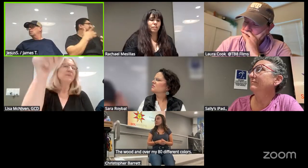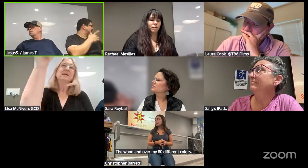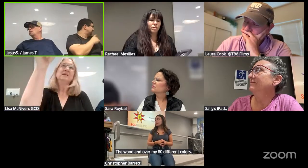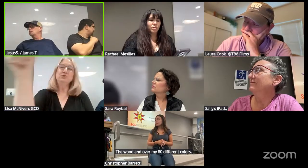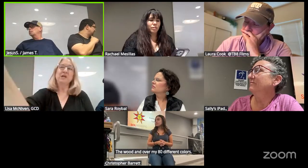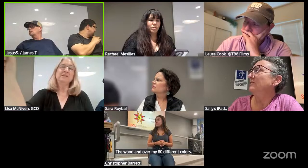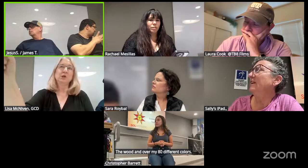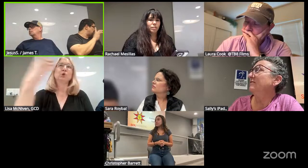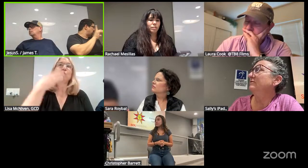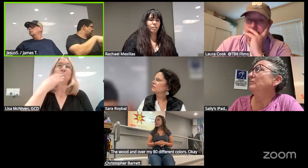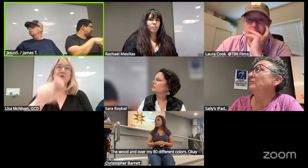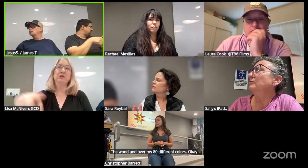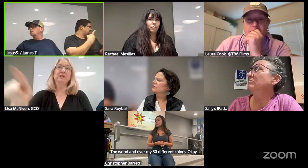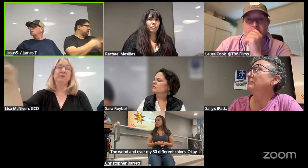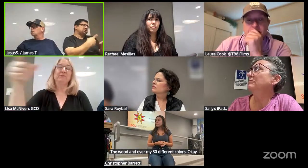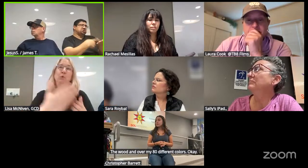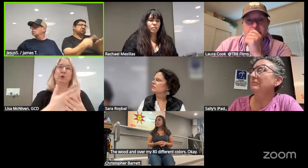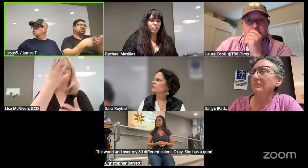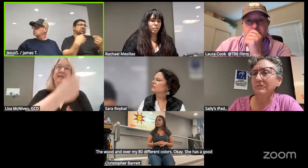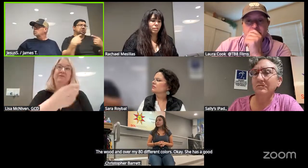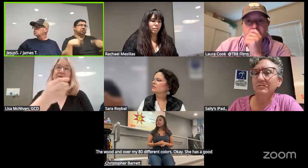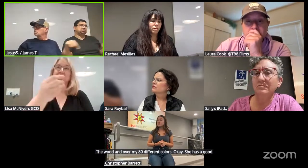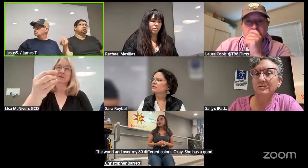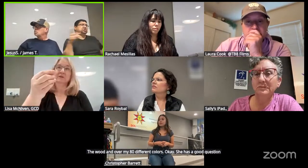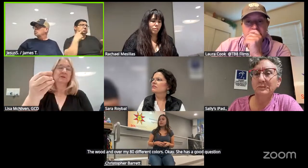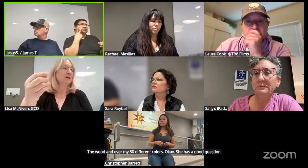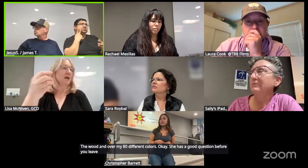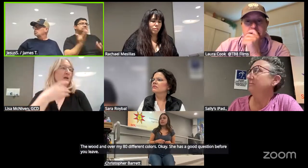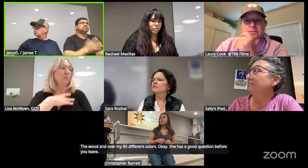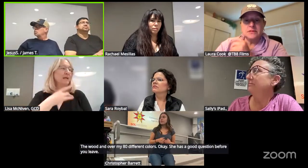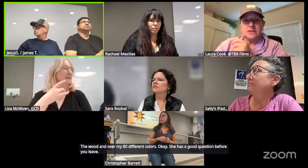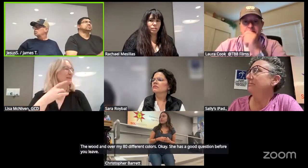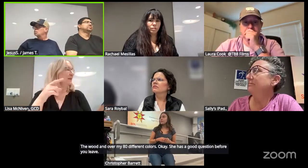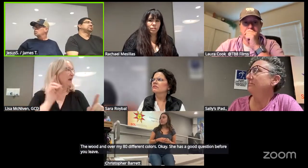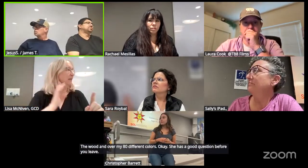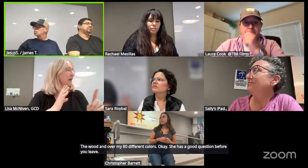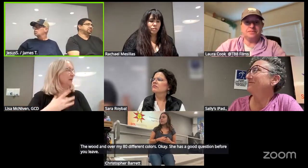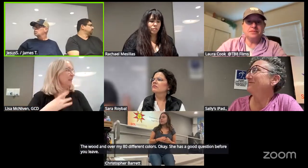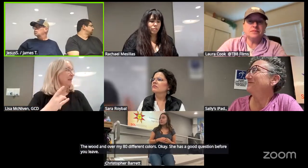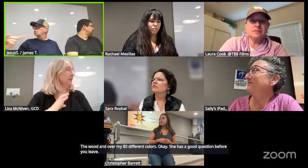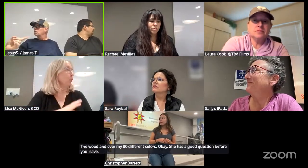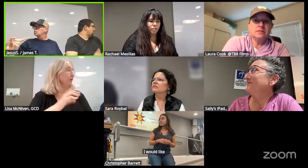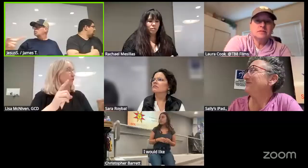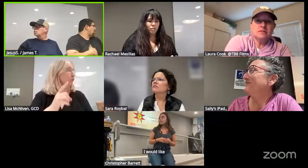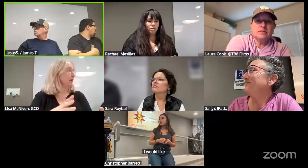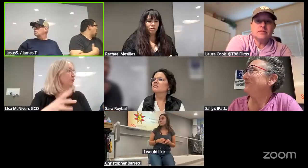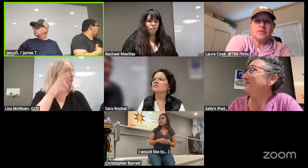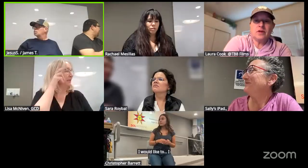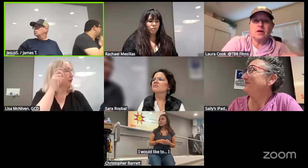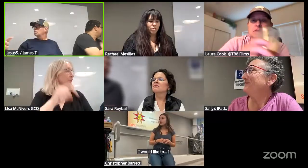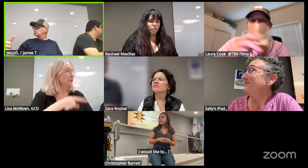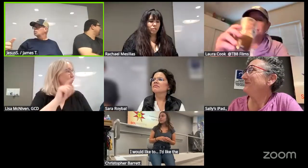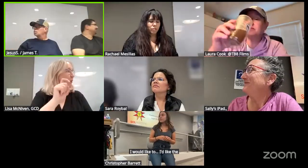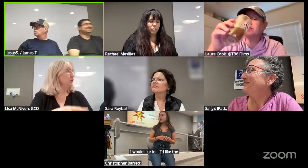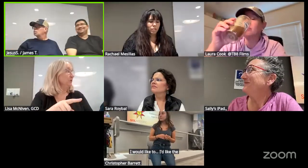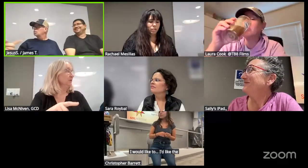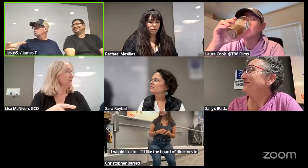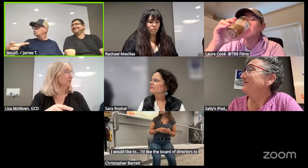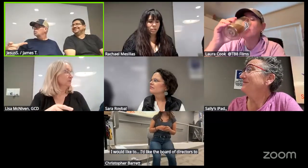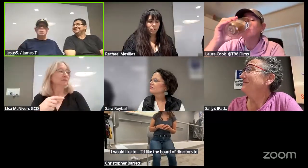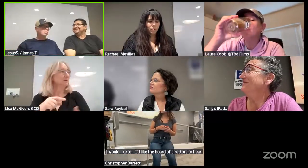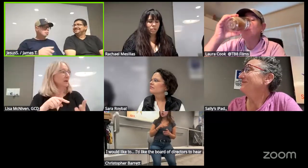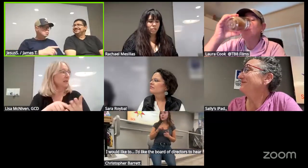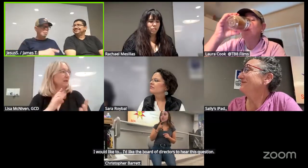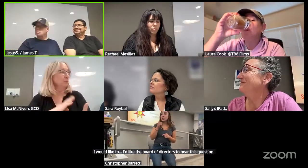Okay, she had a good question before you leave. I'd like the board of director to hear this